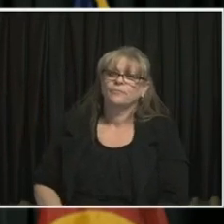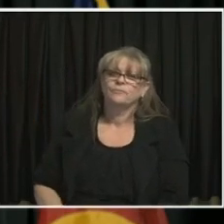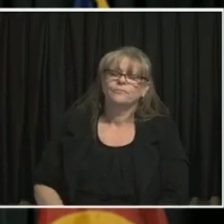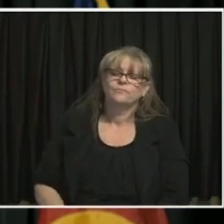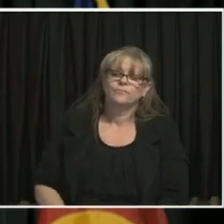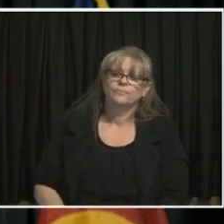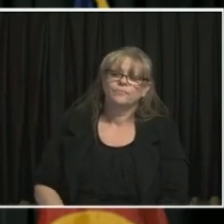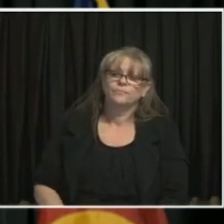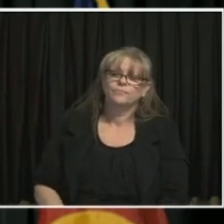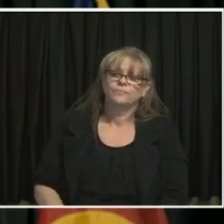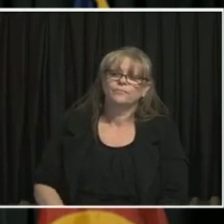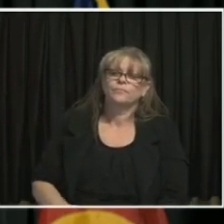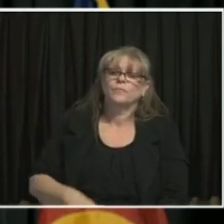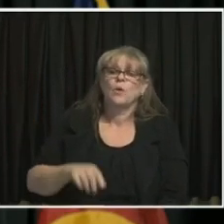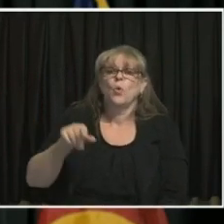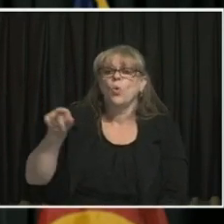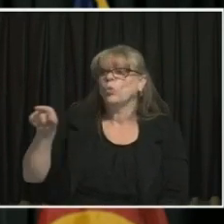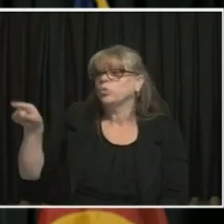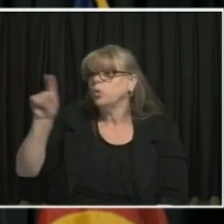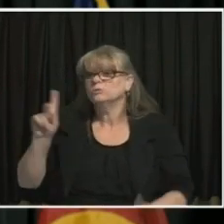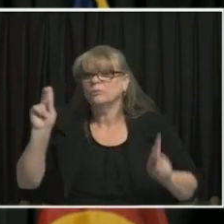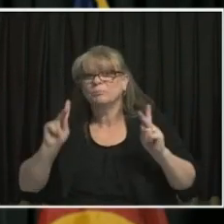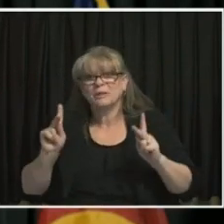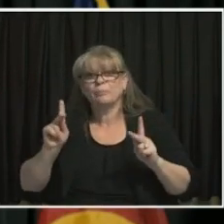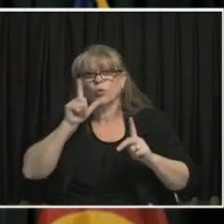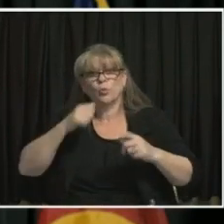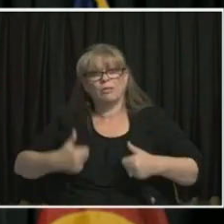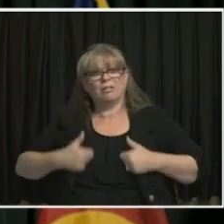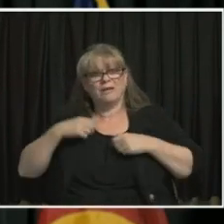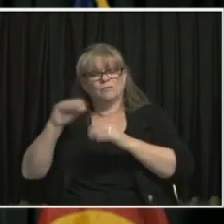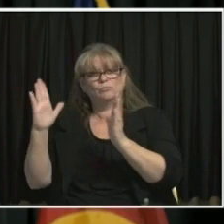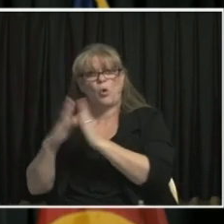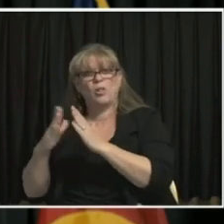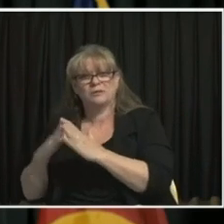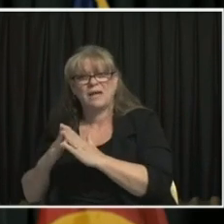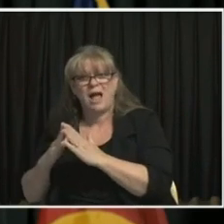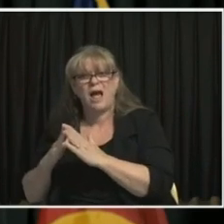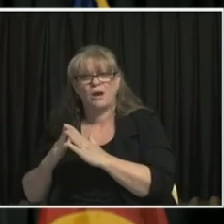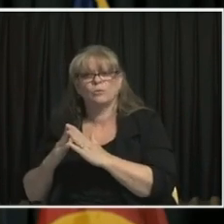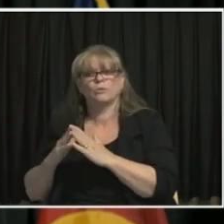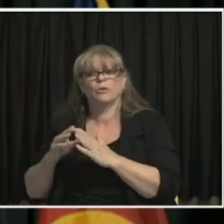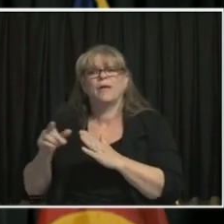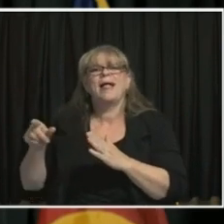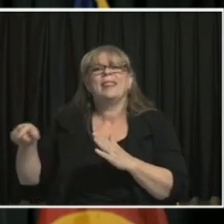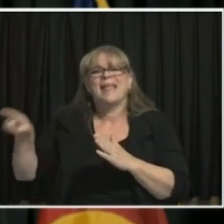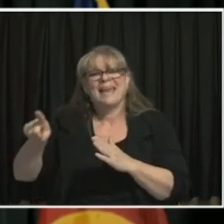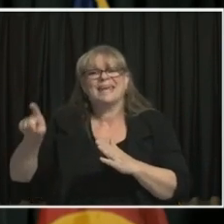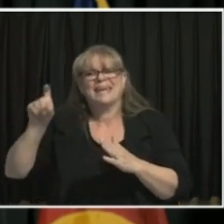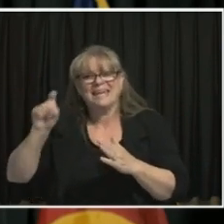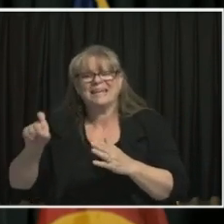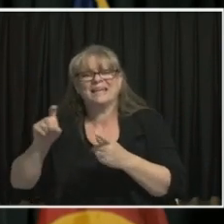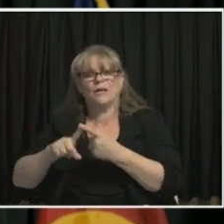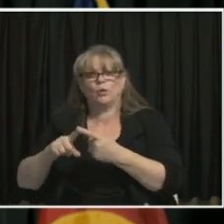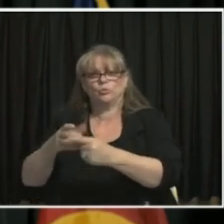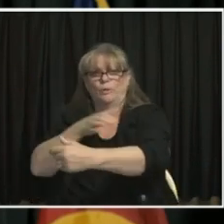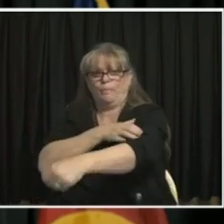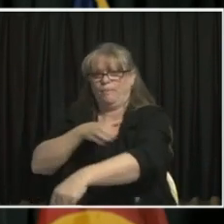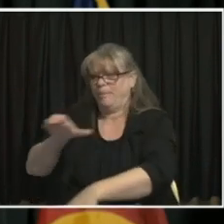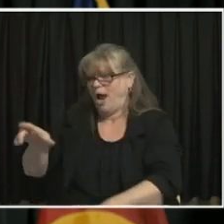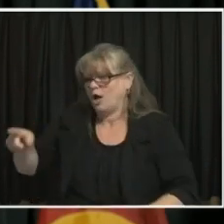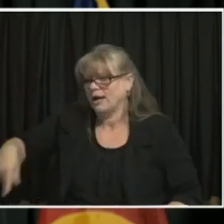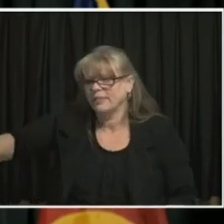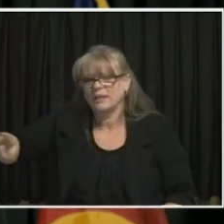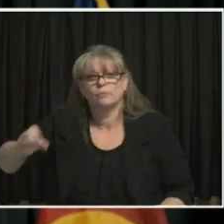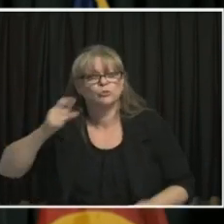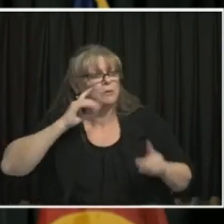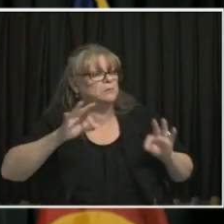perspective than those who live in those communities. And we should empower them to make the decisions about when they're ready. And our Parks